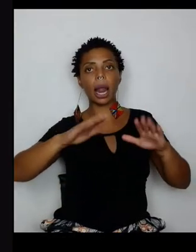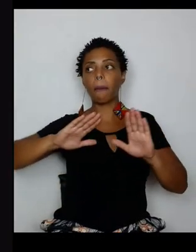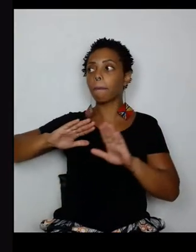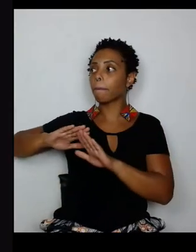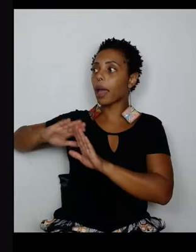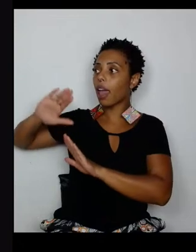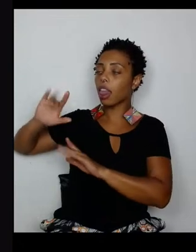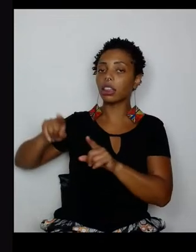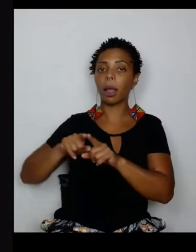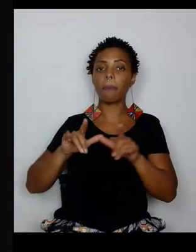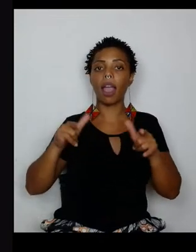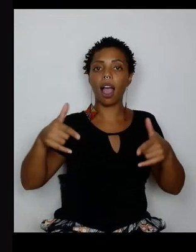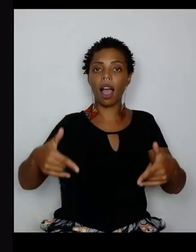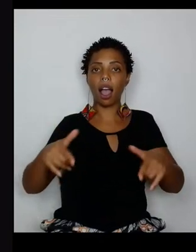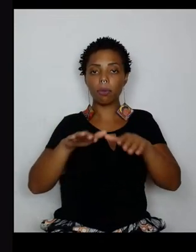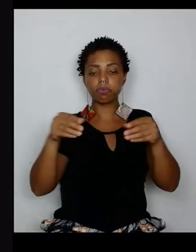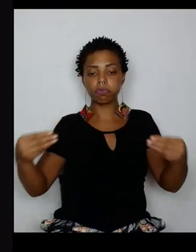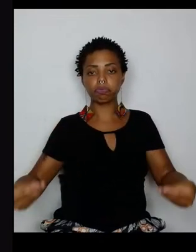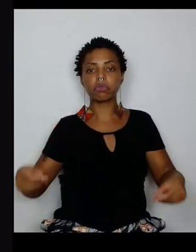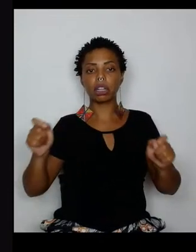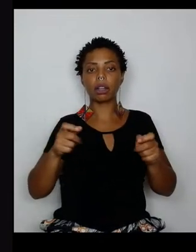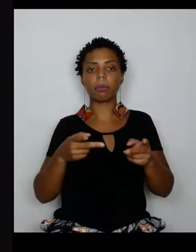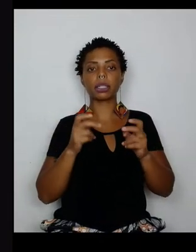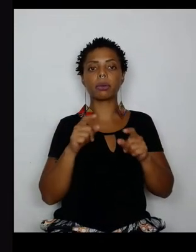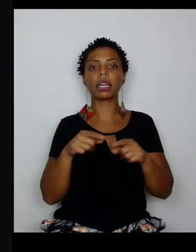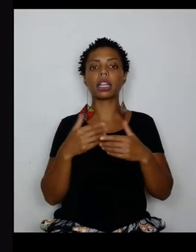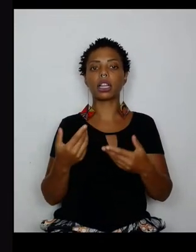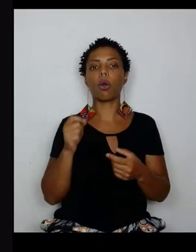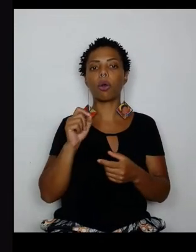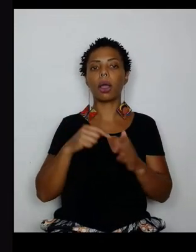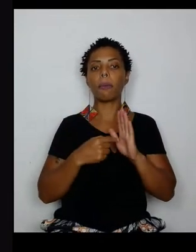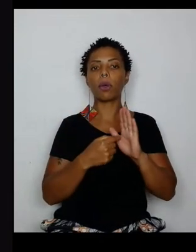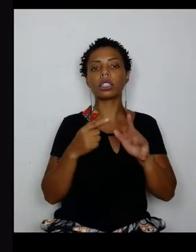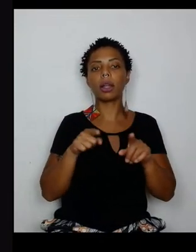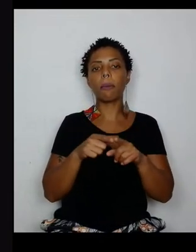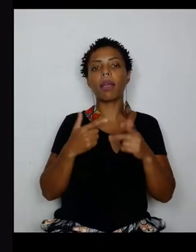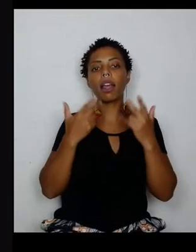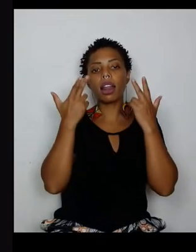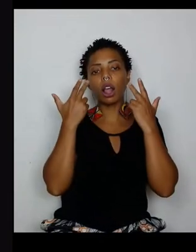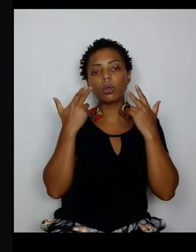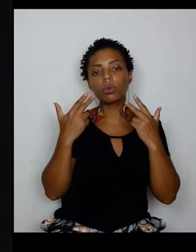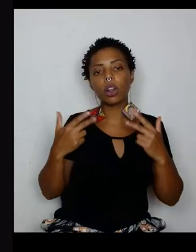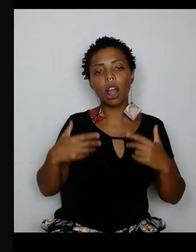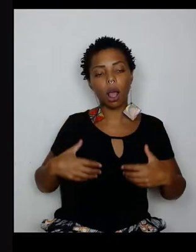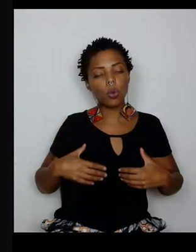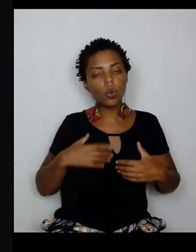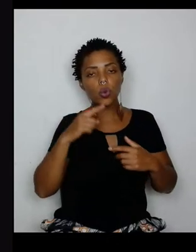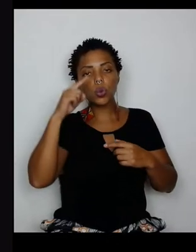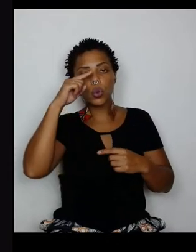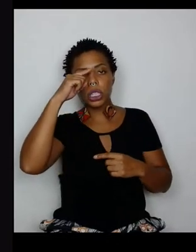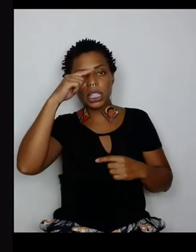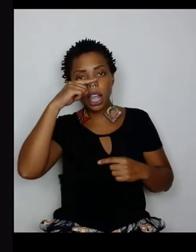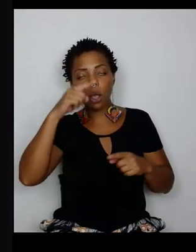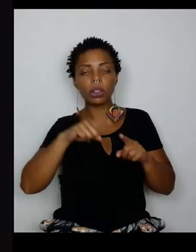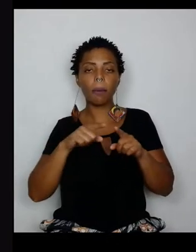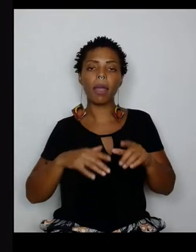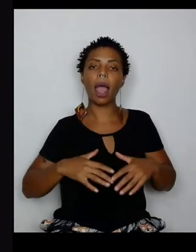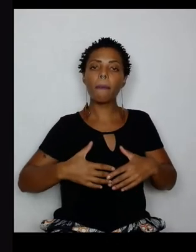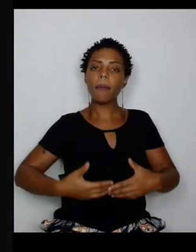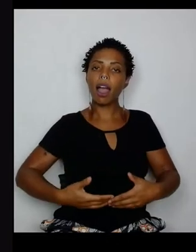his naturalist handing of the model's sagging breasts and belly that declares its morphological